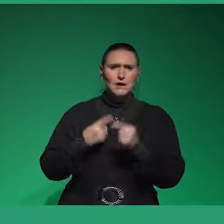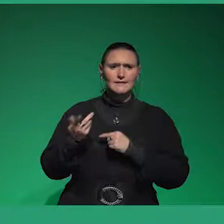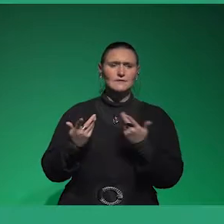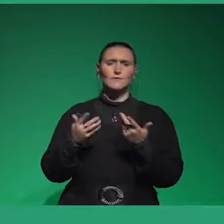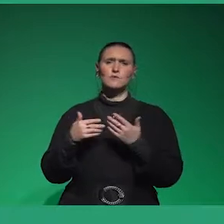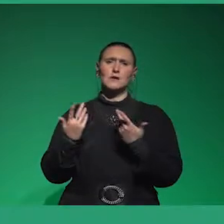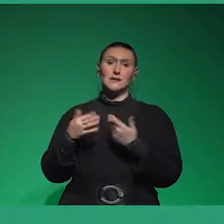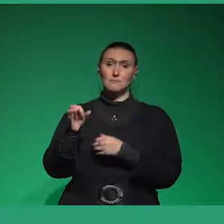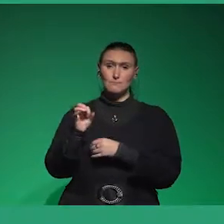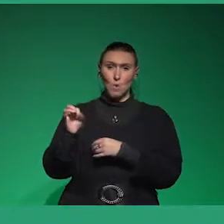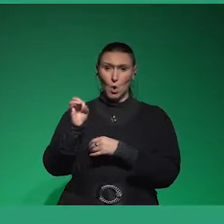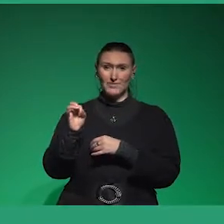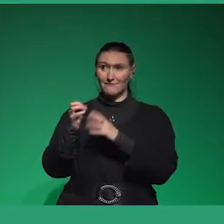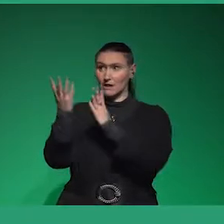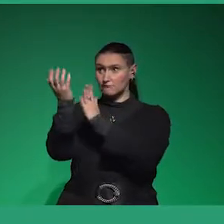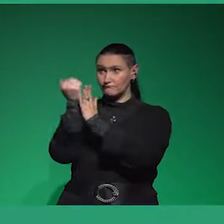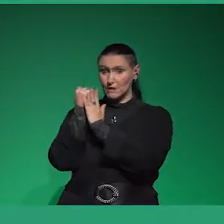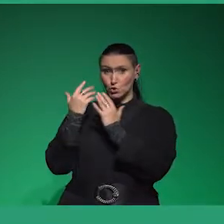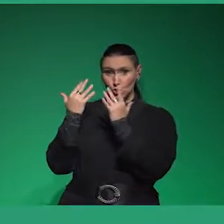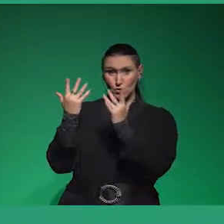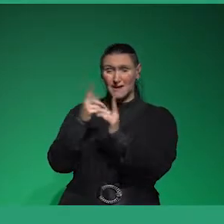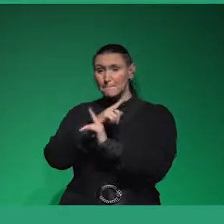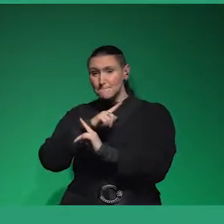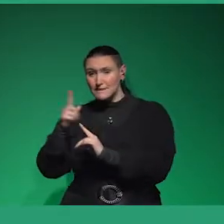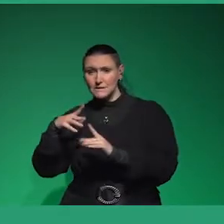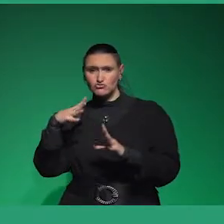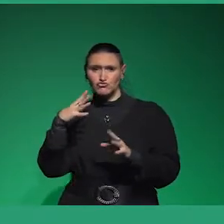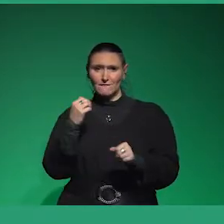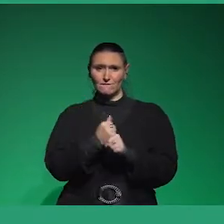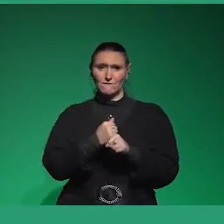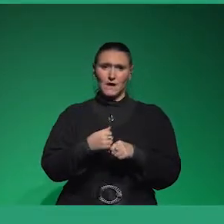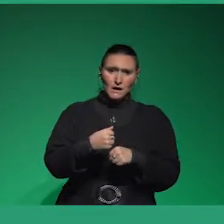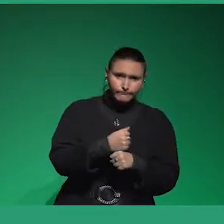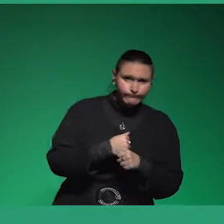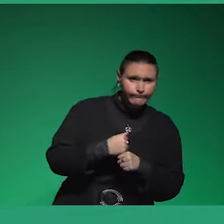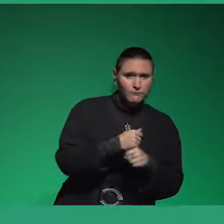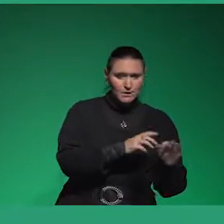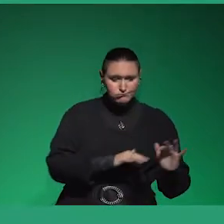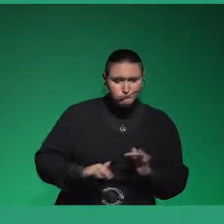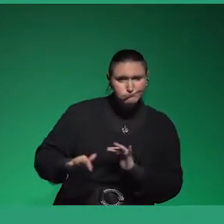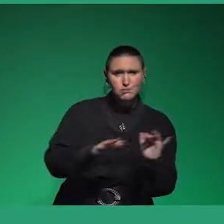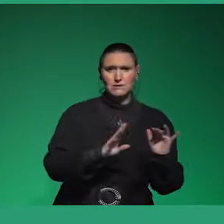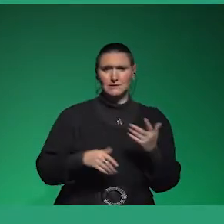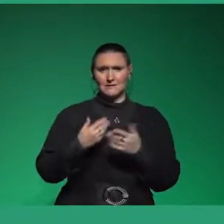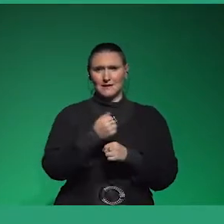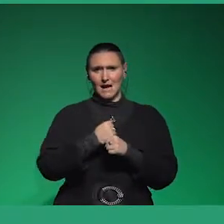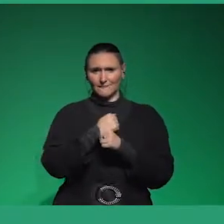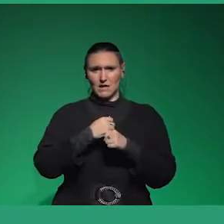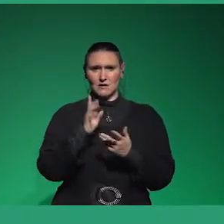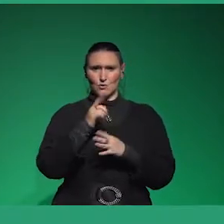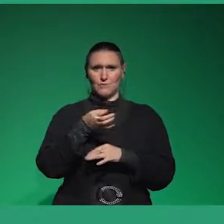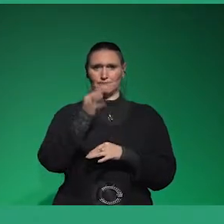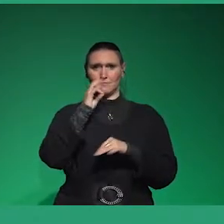proper information or education among people in there how to treat coffee based on the needs of